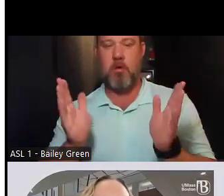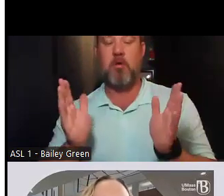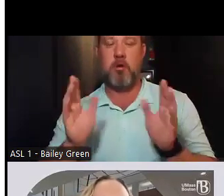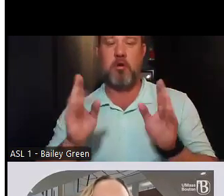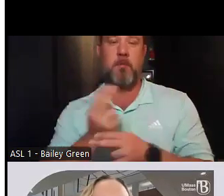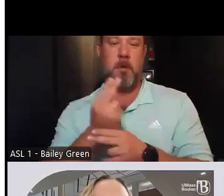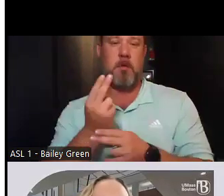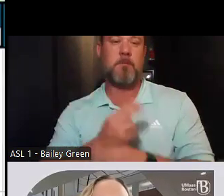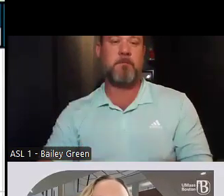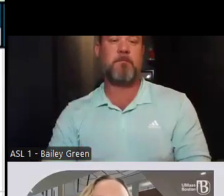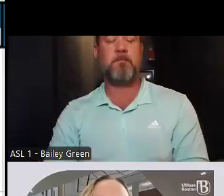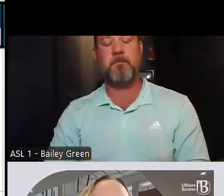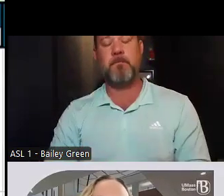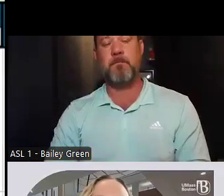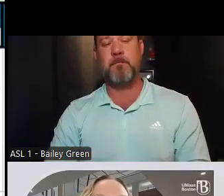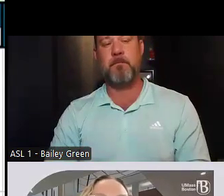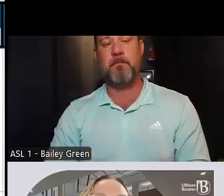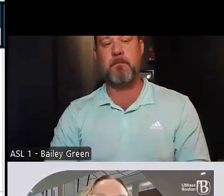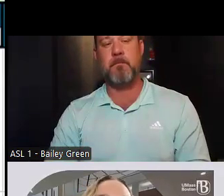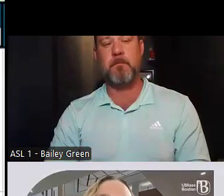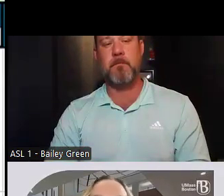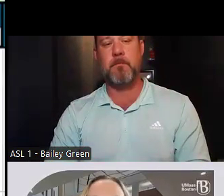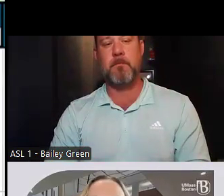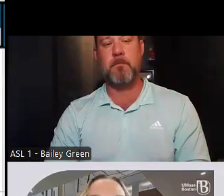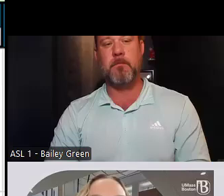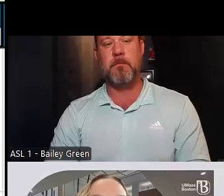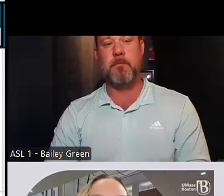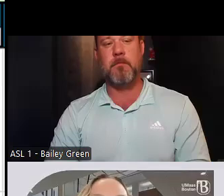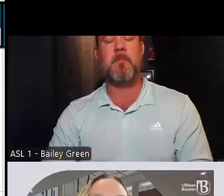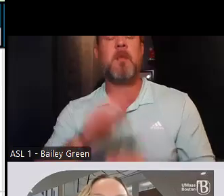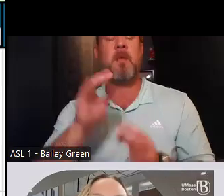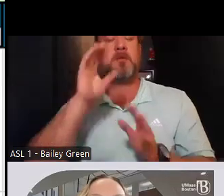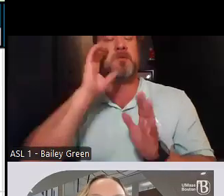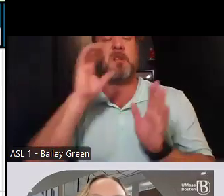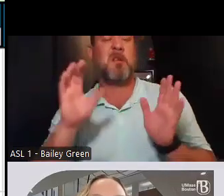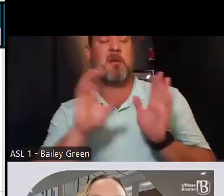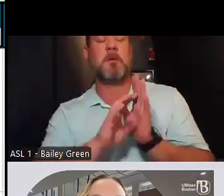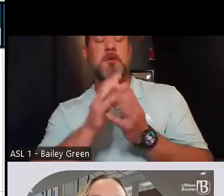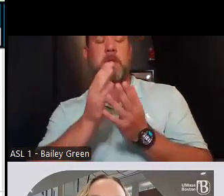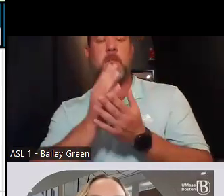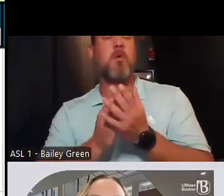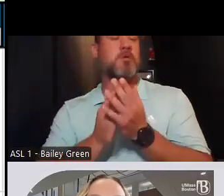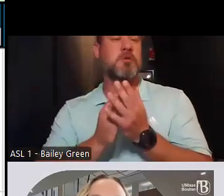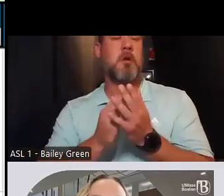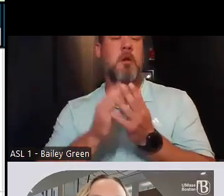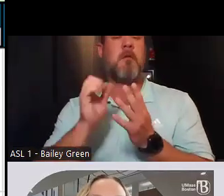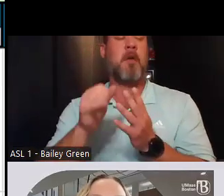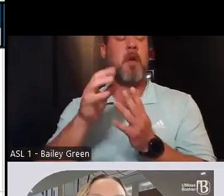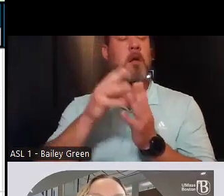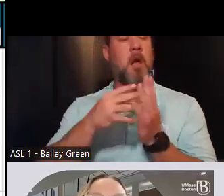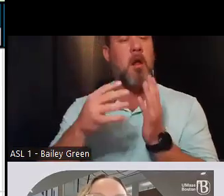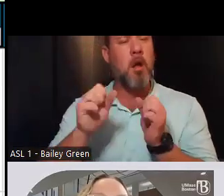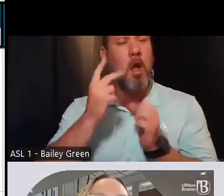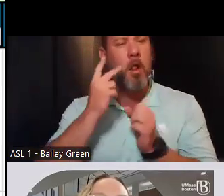Next slide, please. This is just a snapshot of a portion of what the compendium catalogs and looks